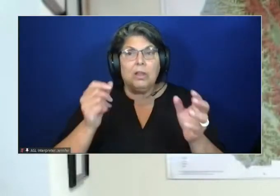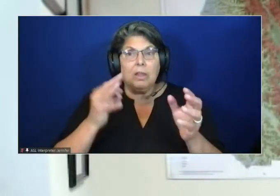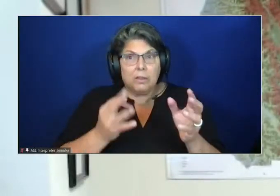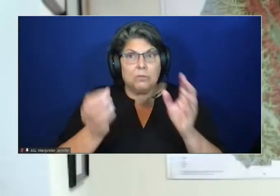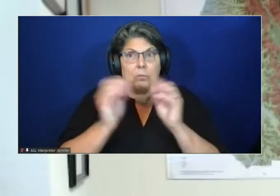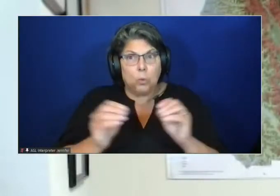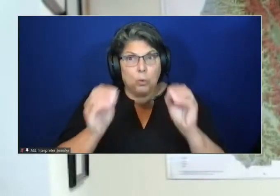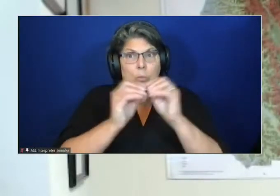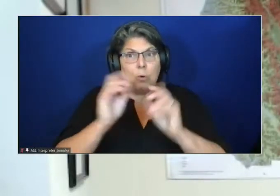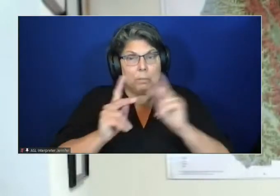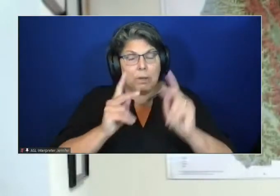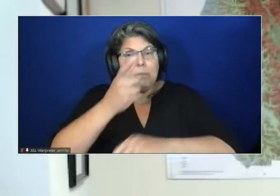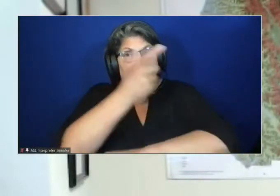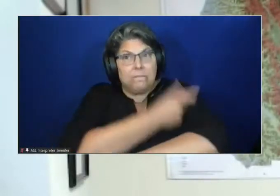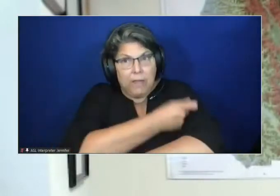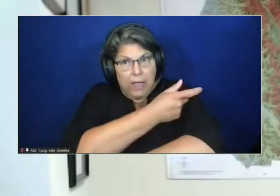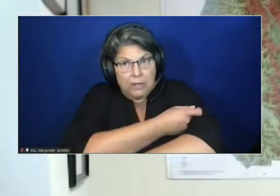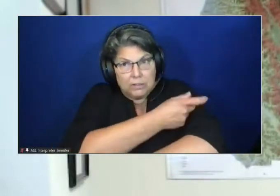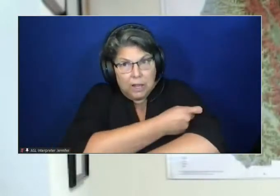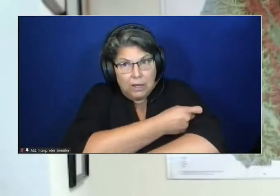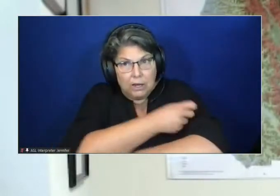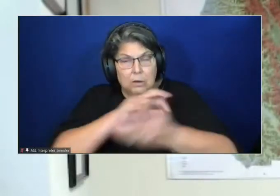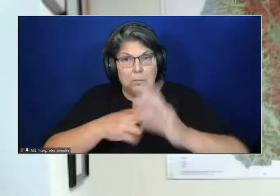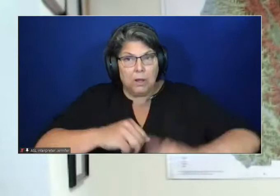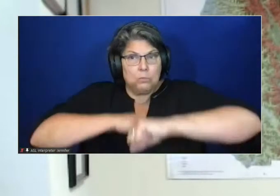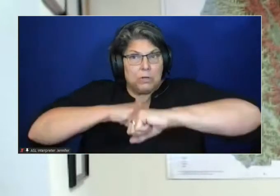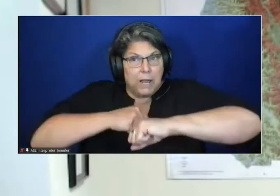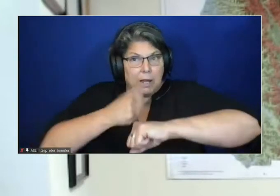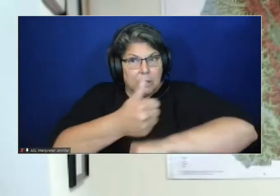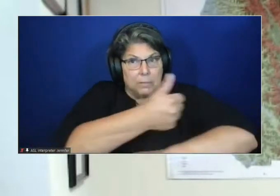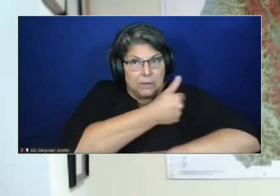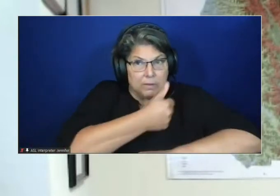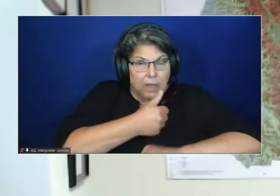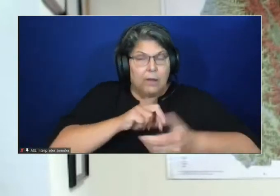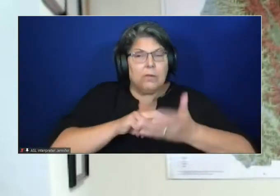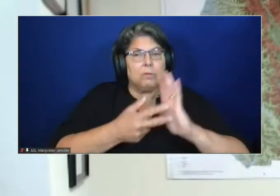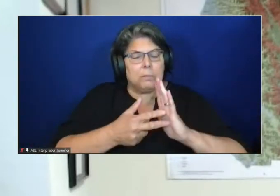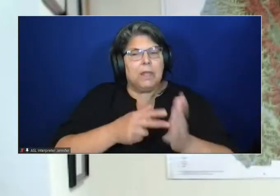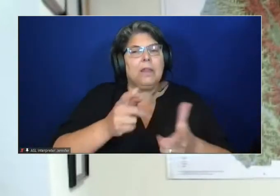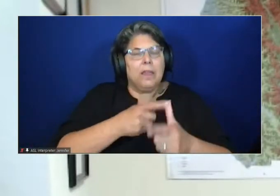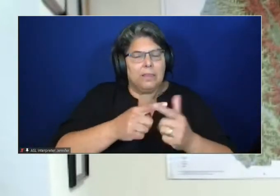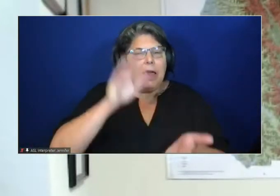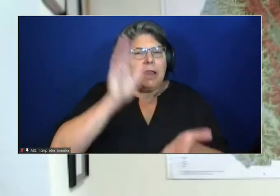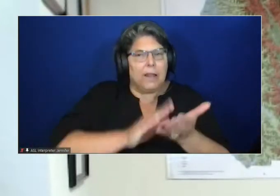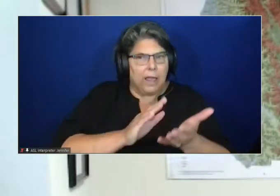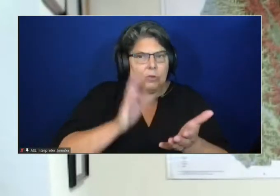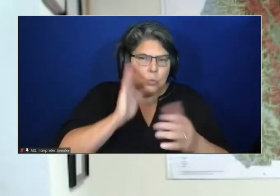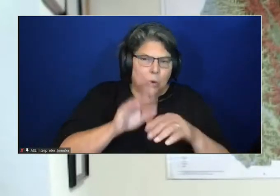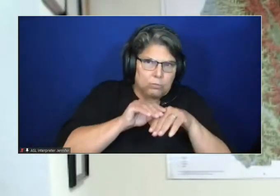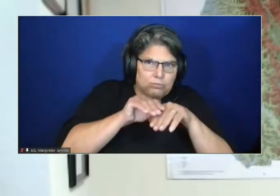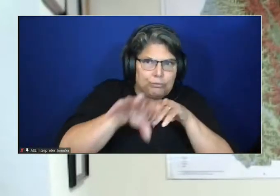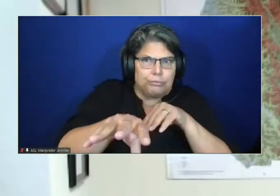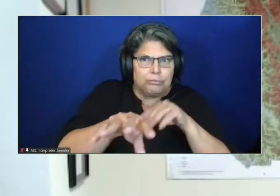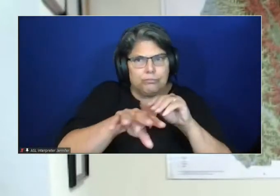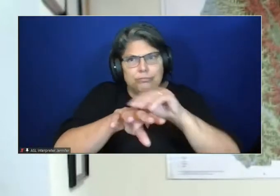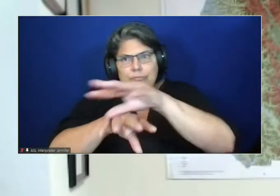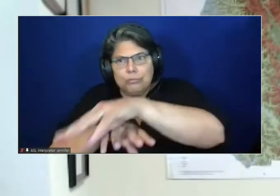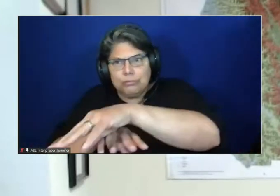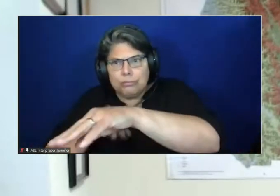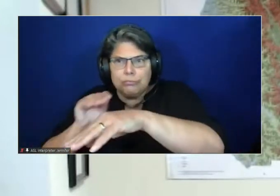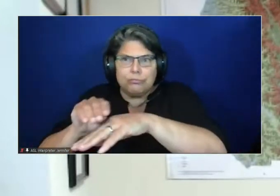protected, and the less there is transmission and disease, the less likelihood there is for